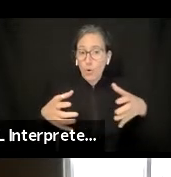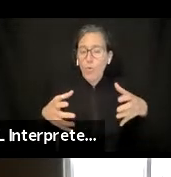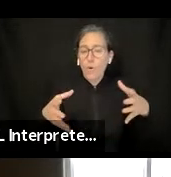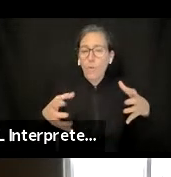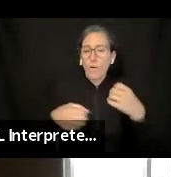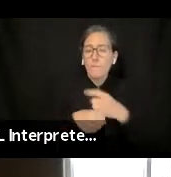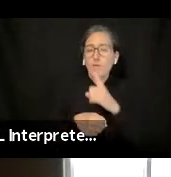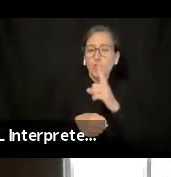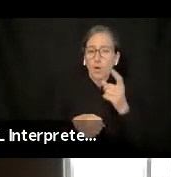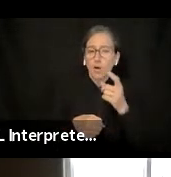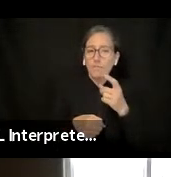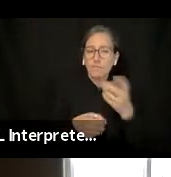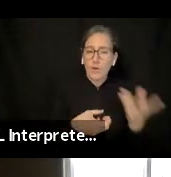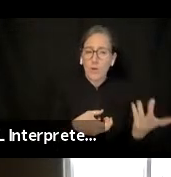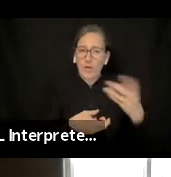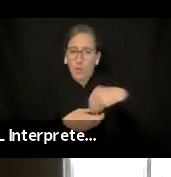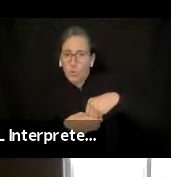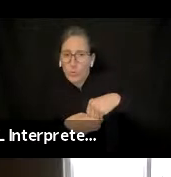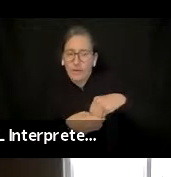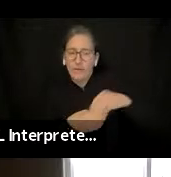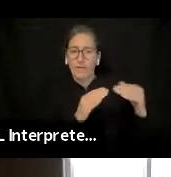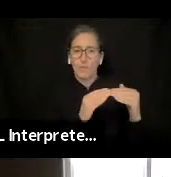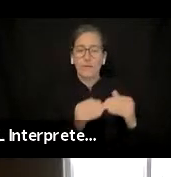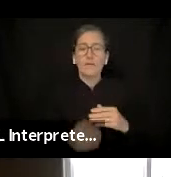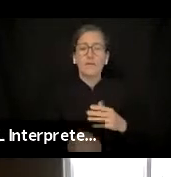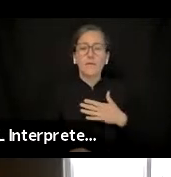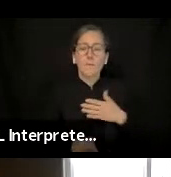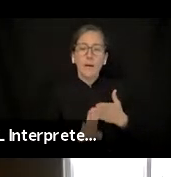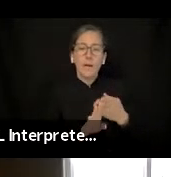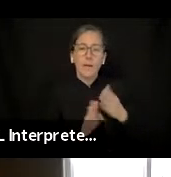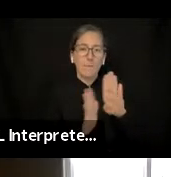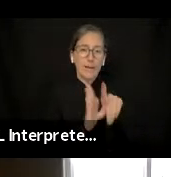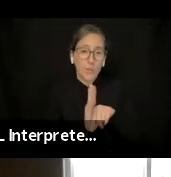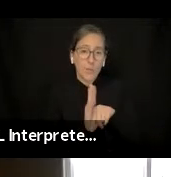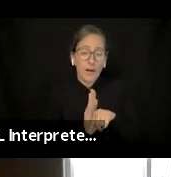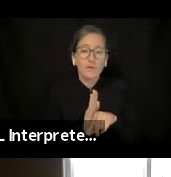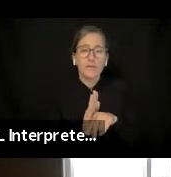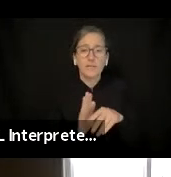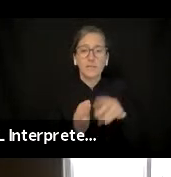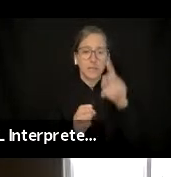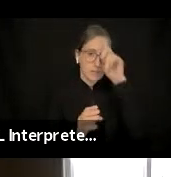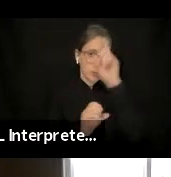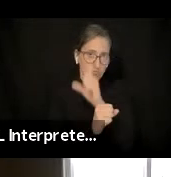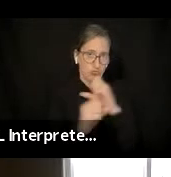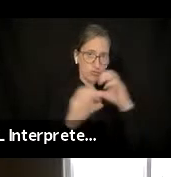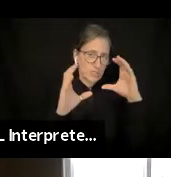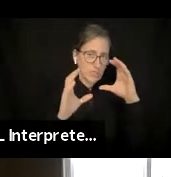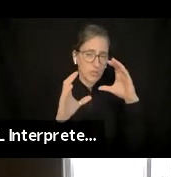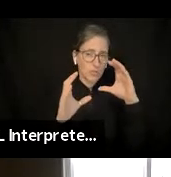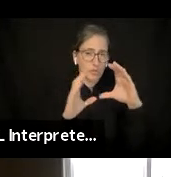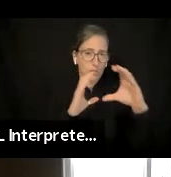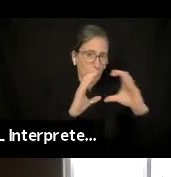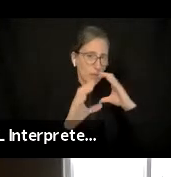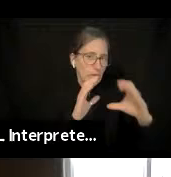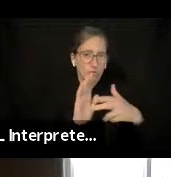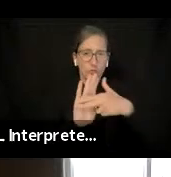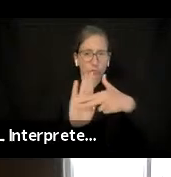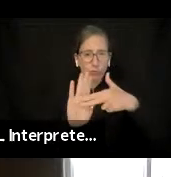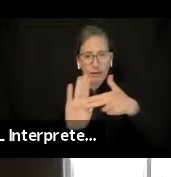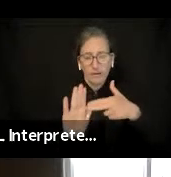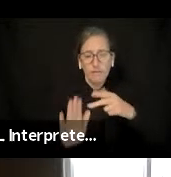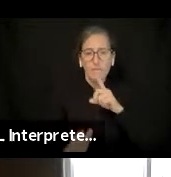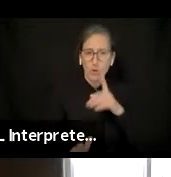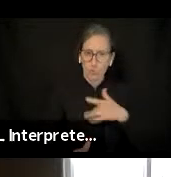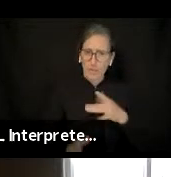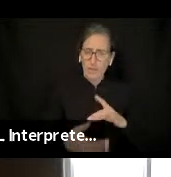communications, branding, and I feel really passionate about that intersection between solid